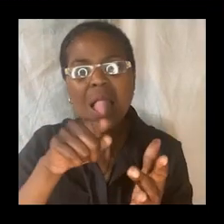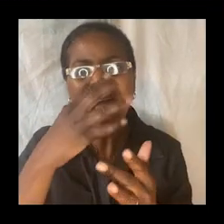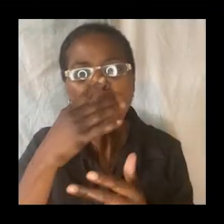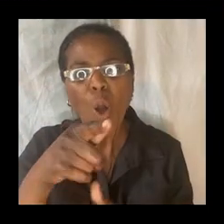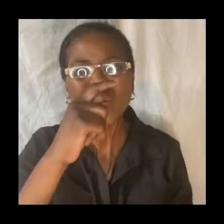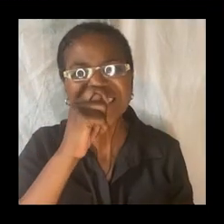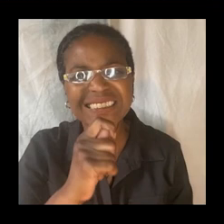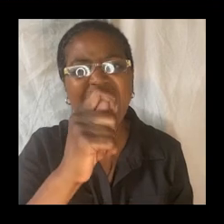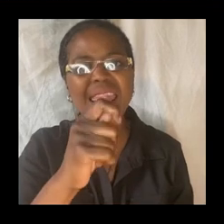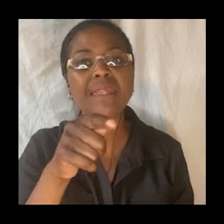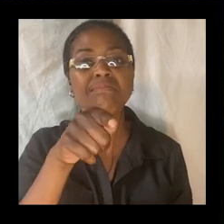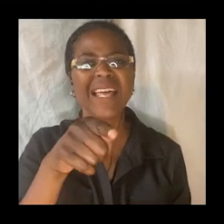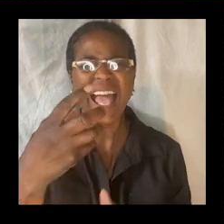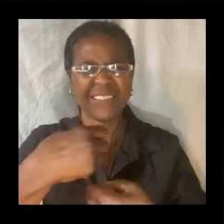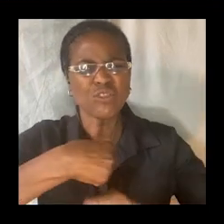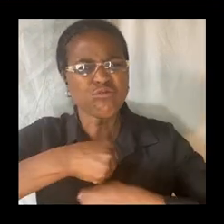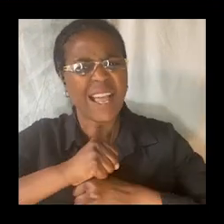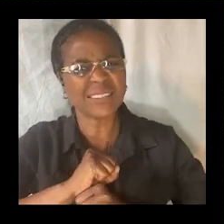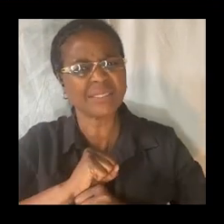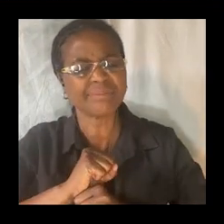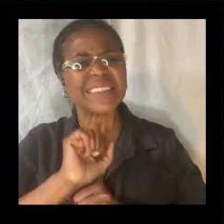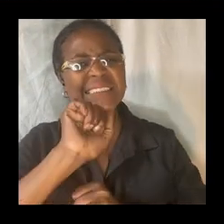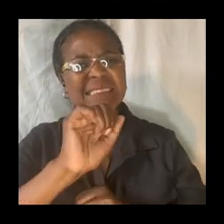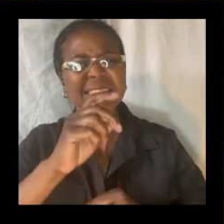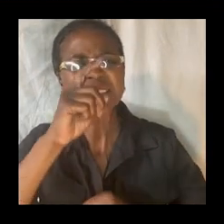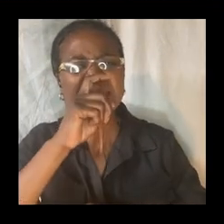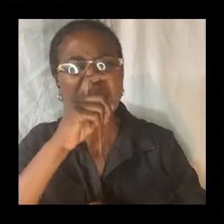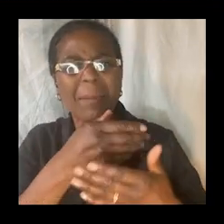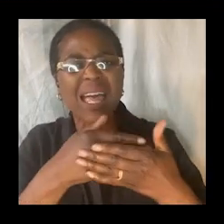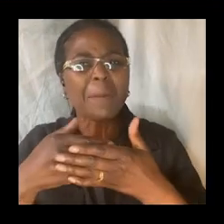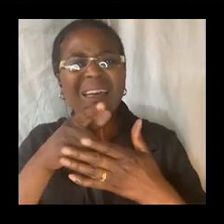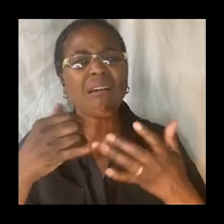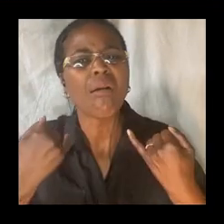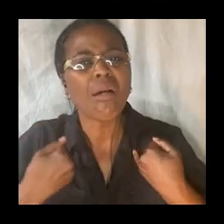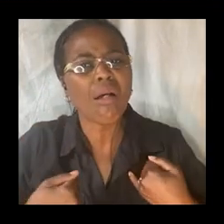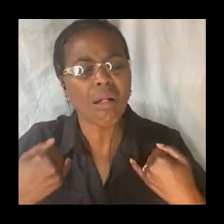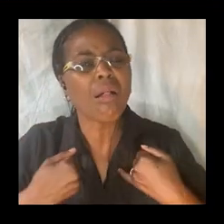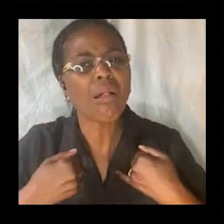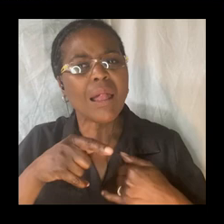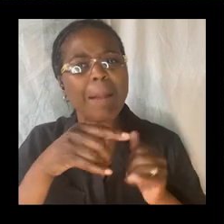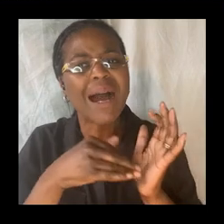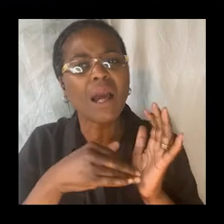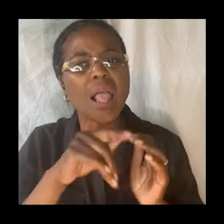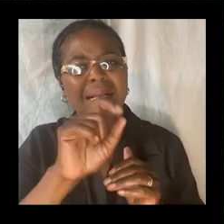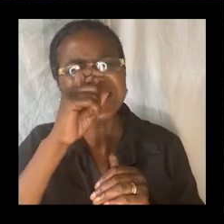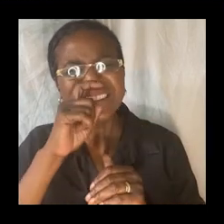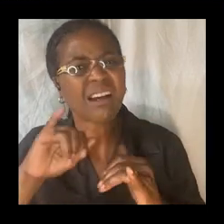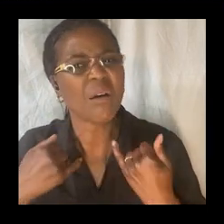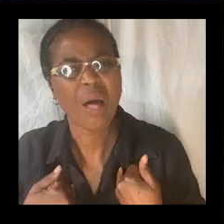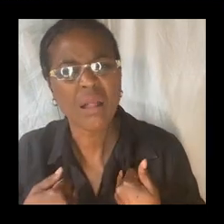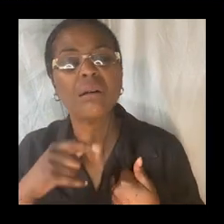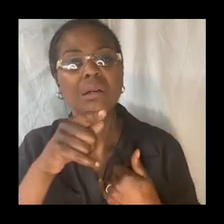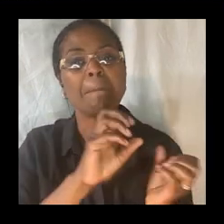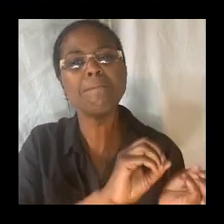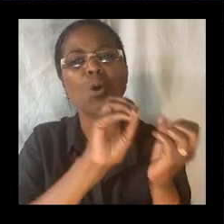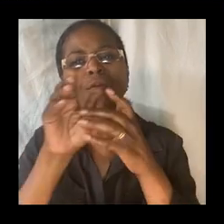He's going through quite a lot of stress in his life. His baby sister is very, very unwell. And he's moved to this